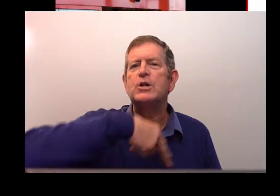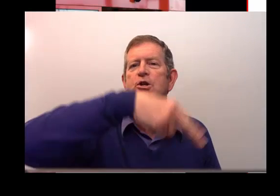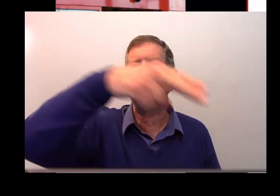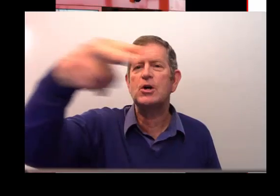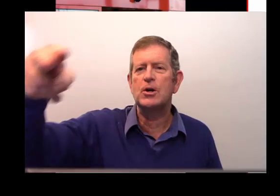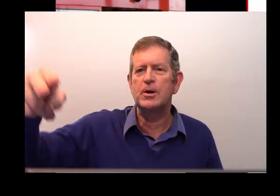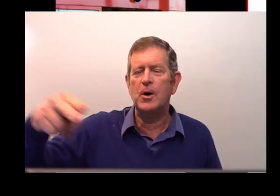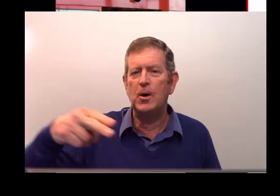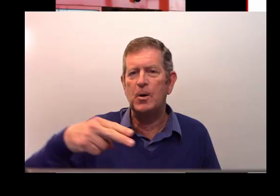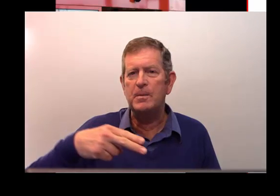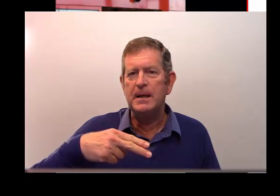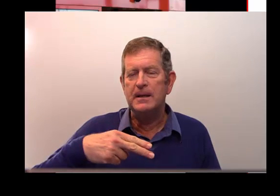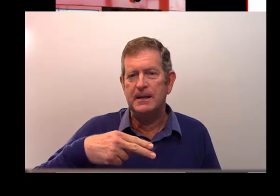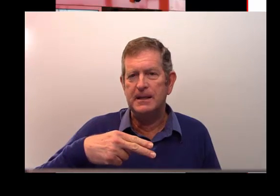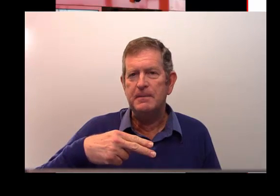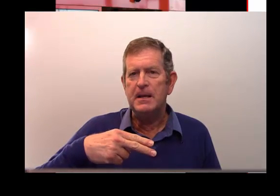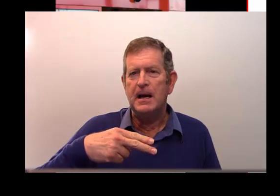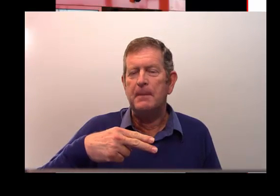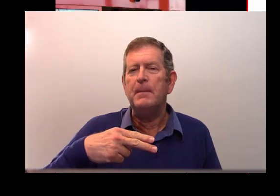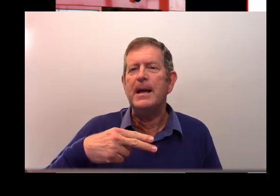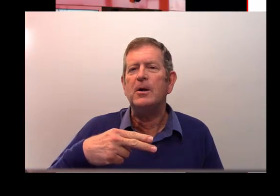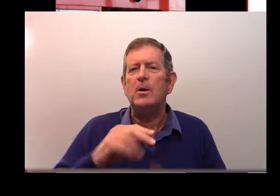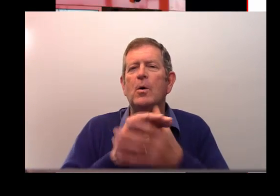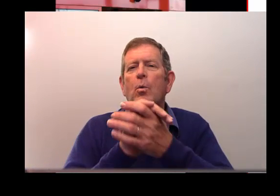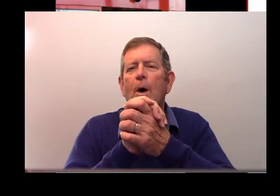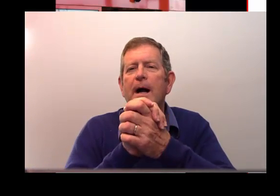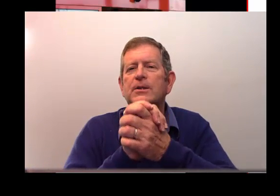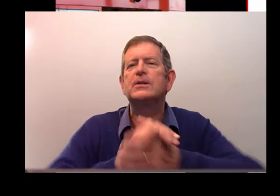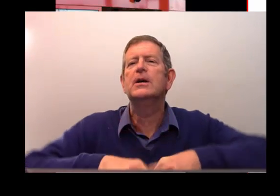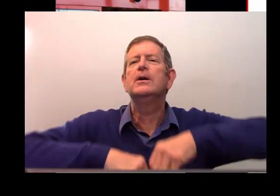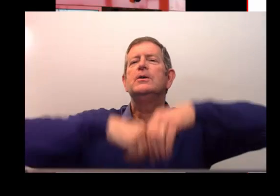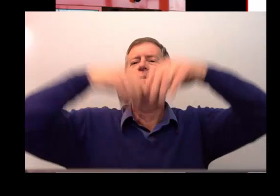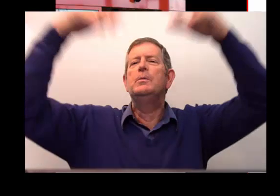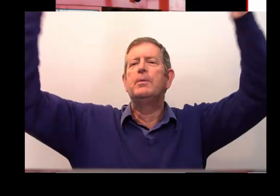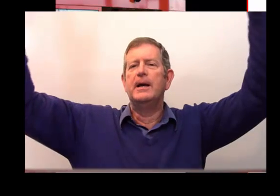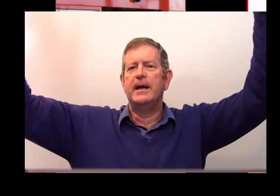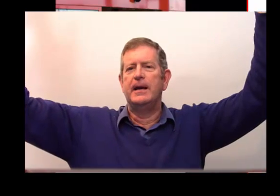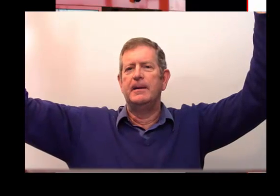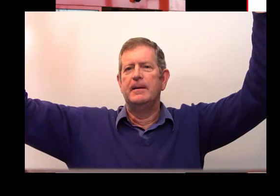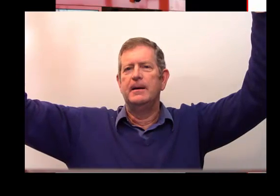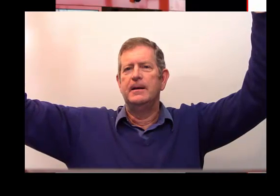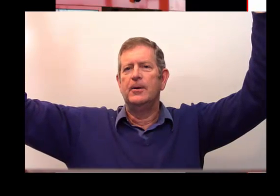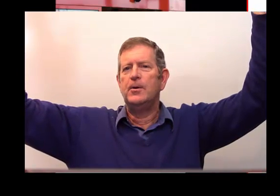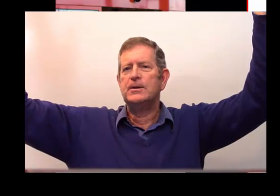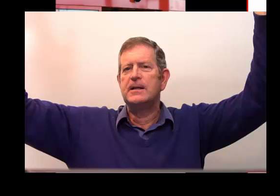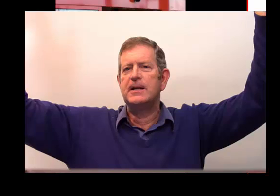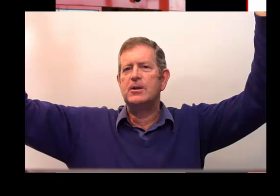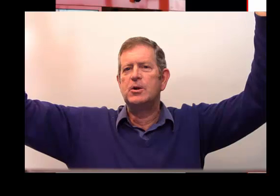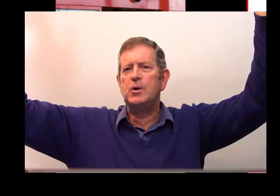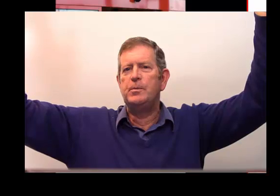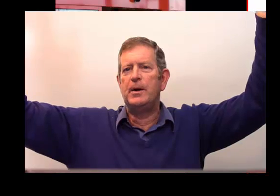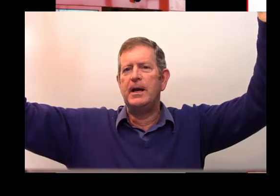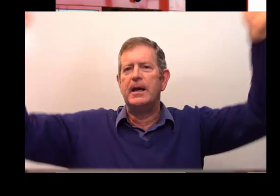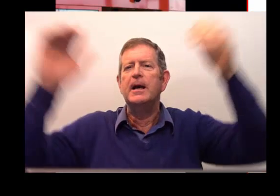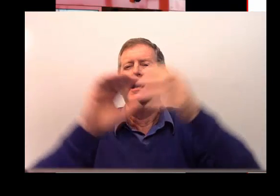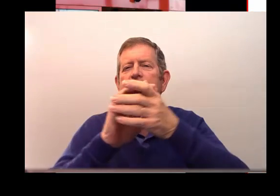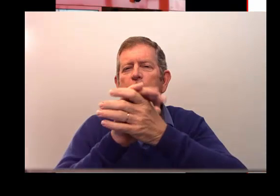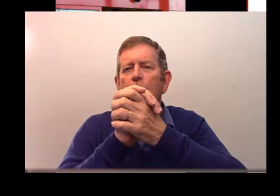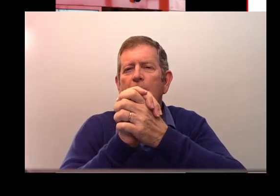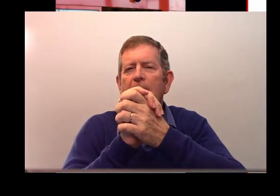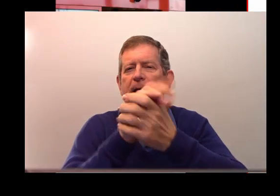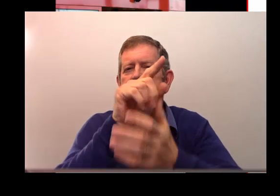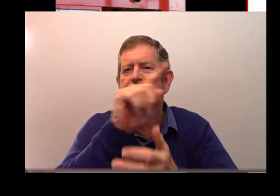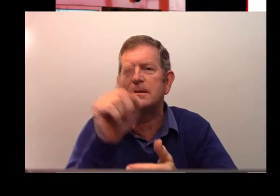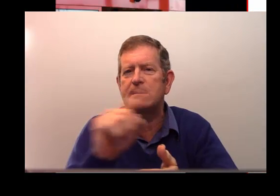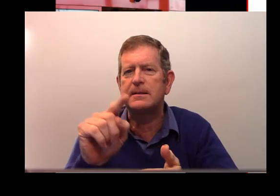don't return home. Michael wants to play. Now notice I said to play.